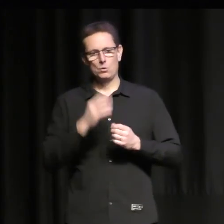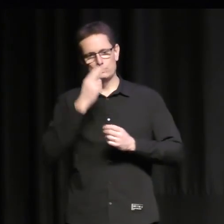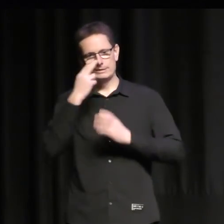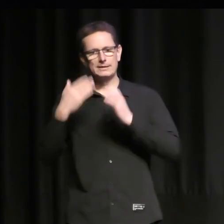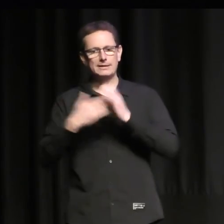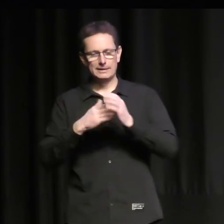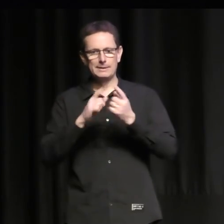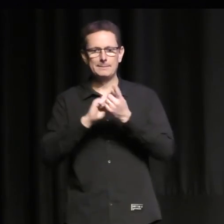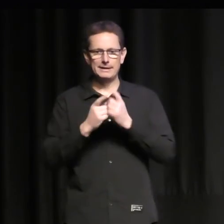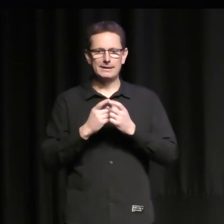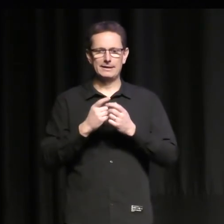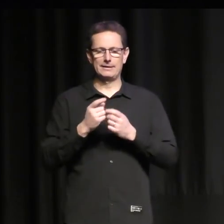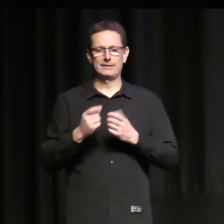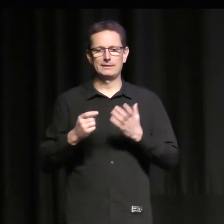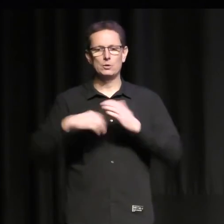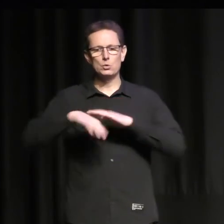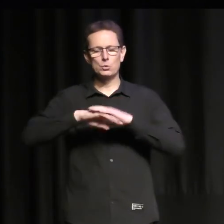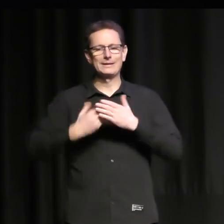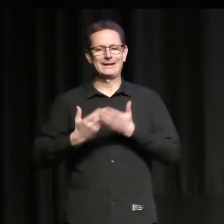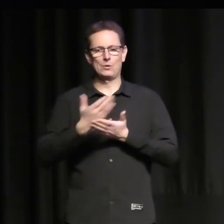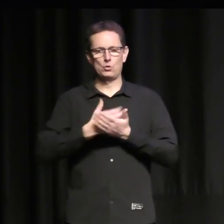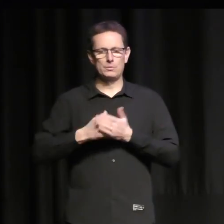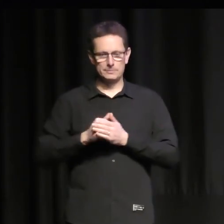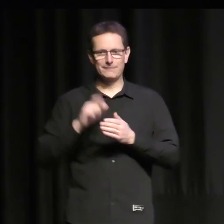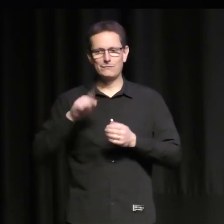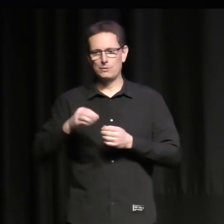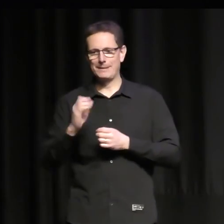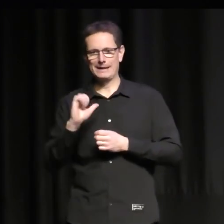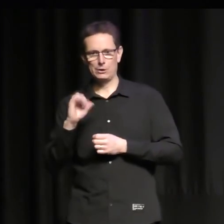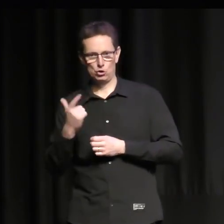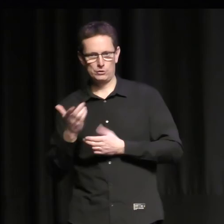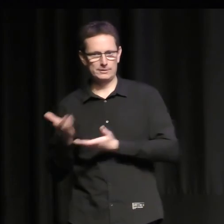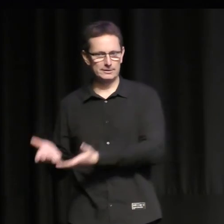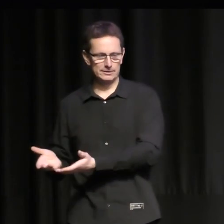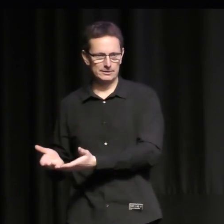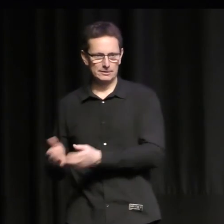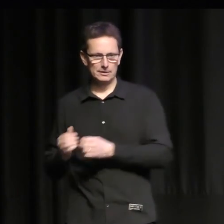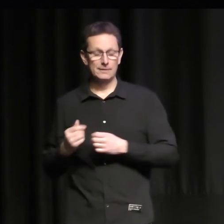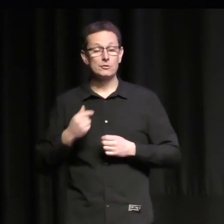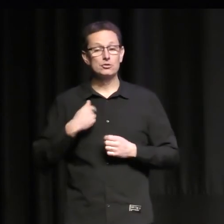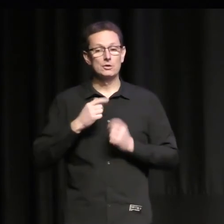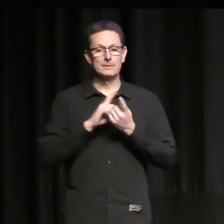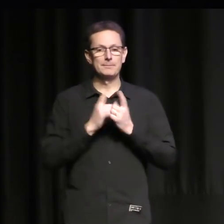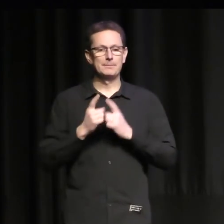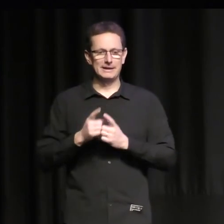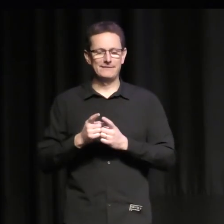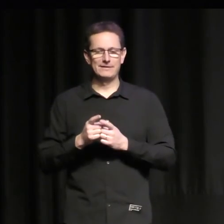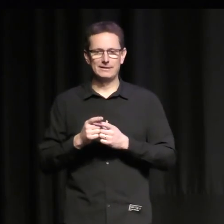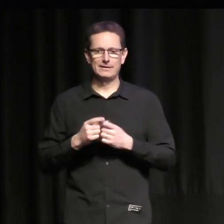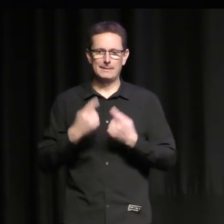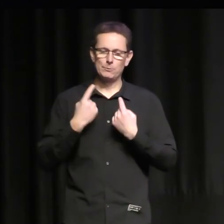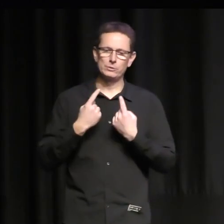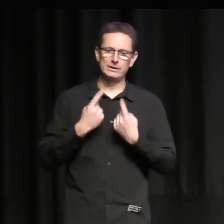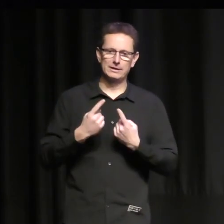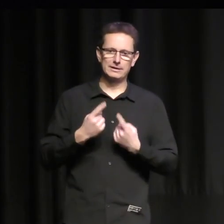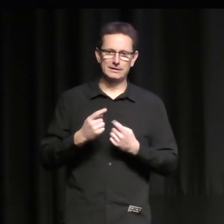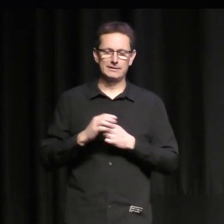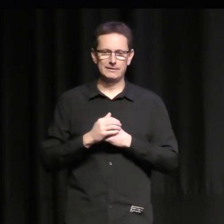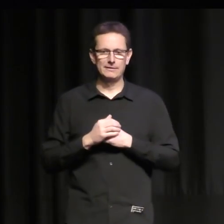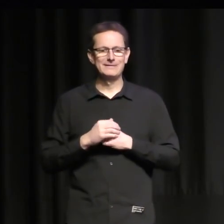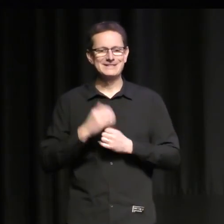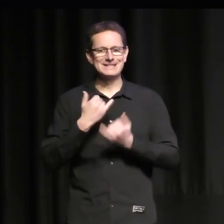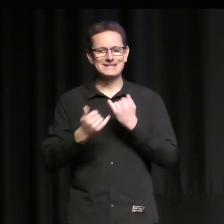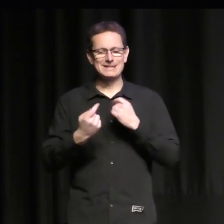for the precariat. What I've been impressed with in the last couple of years, I'm getting a bit worried to be respectable,